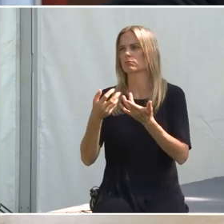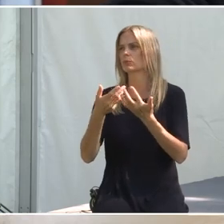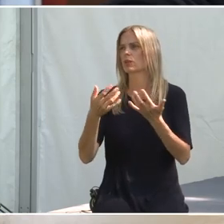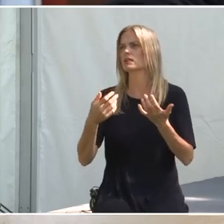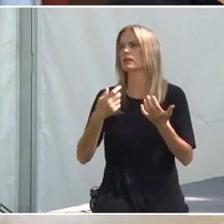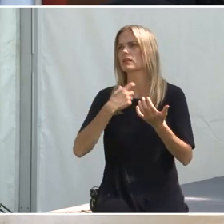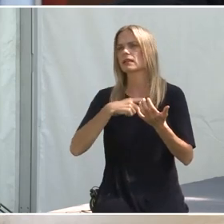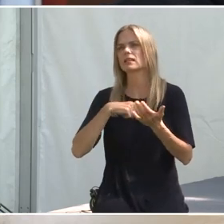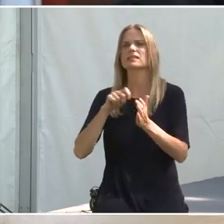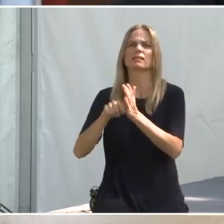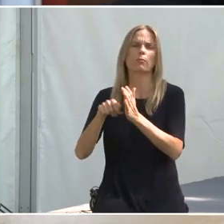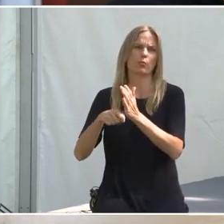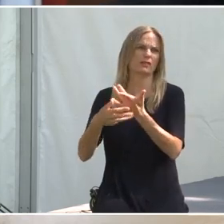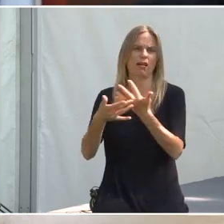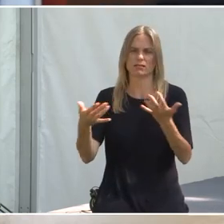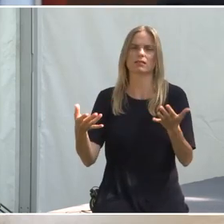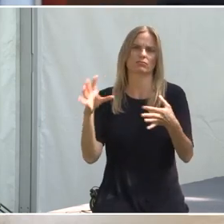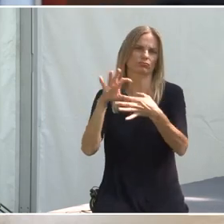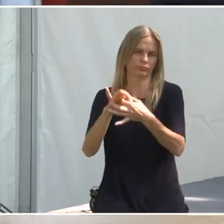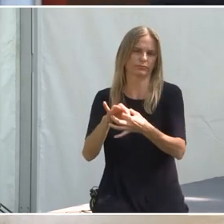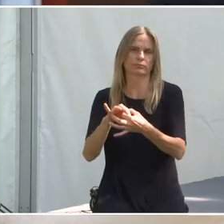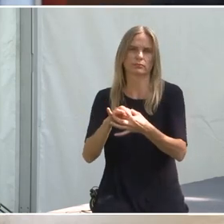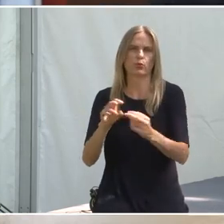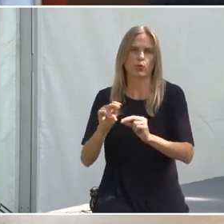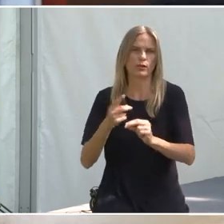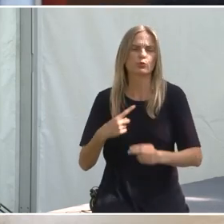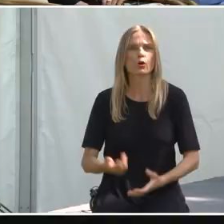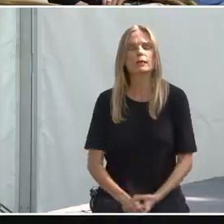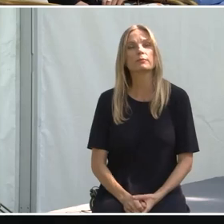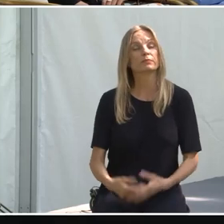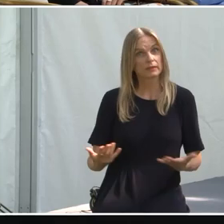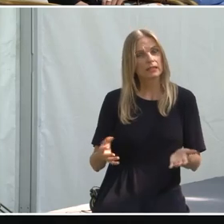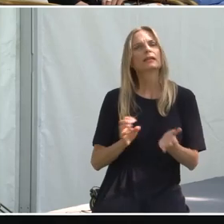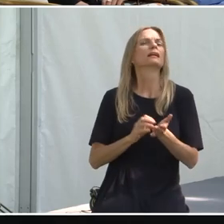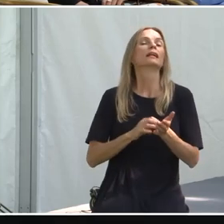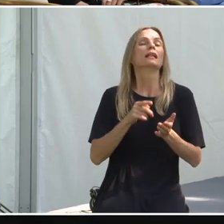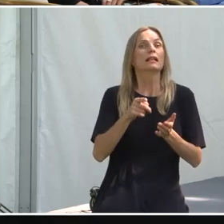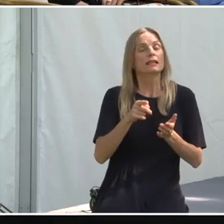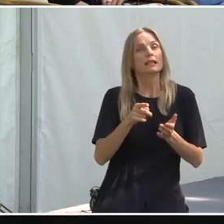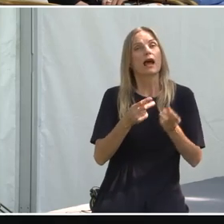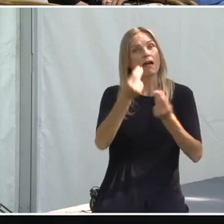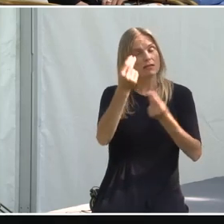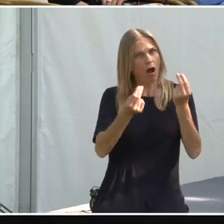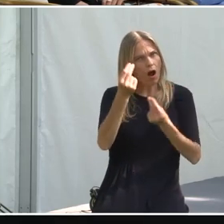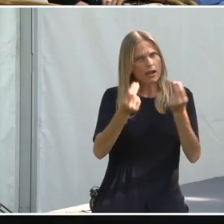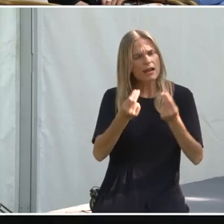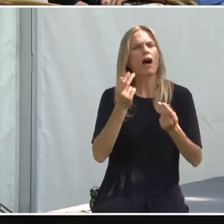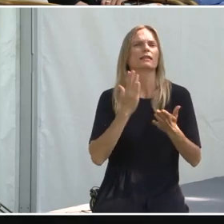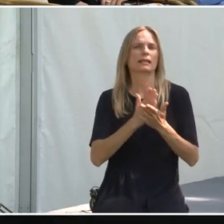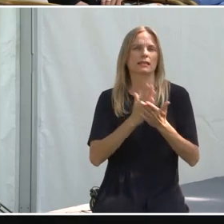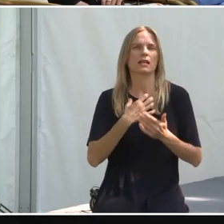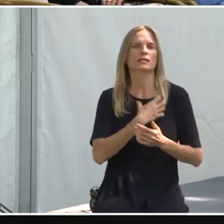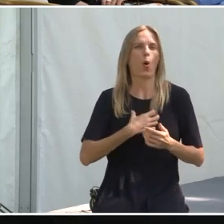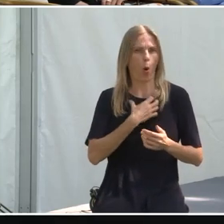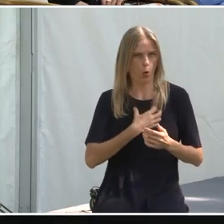intervention. Thanks. So there's a role for jokes, not sarcasm with your teenagers. There's a role for jokes. There's definitely a